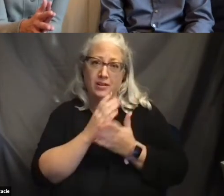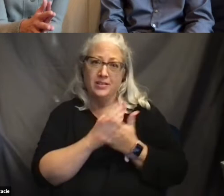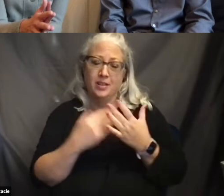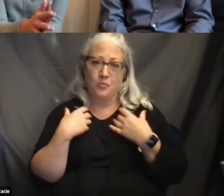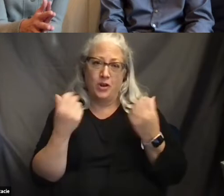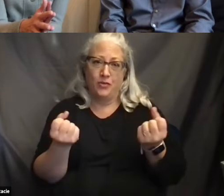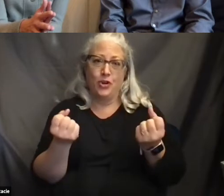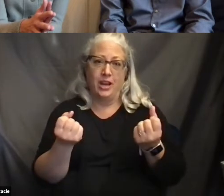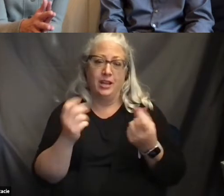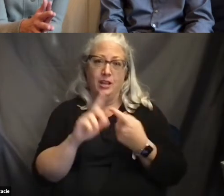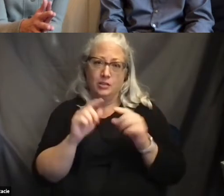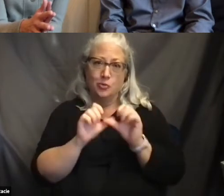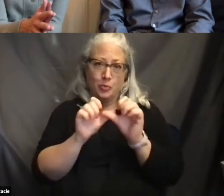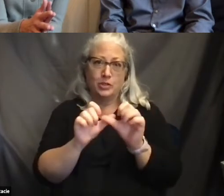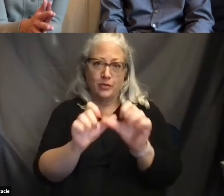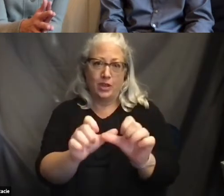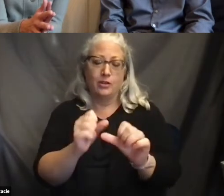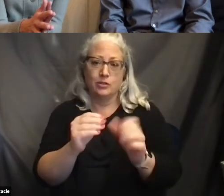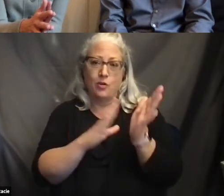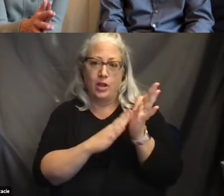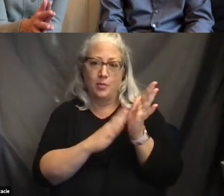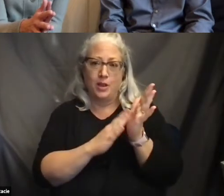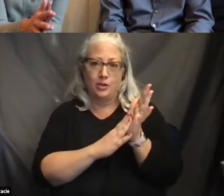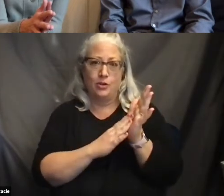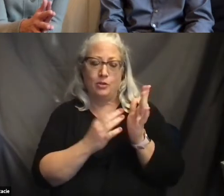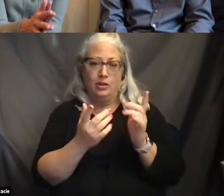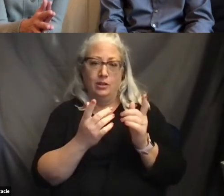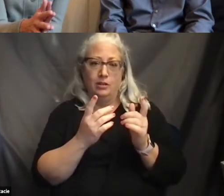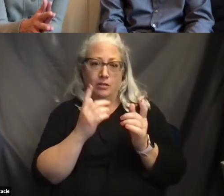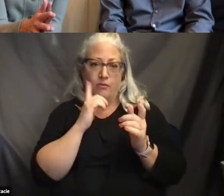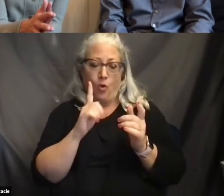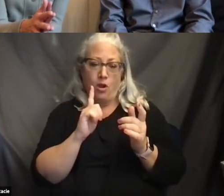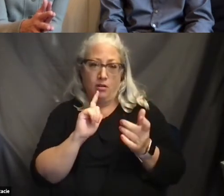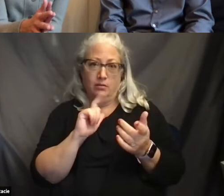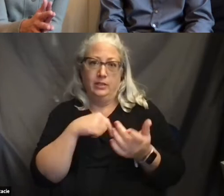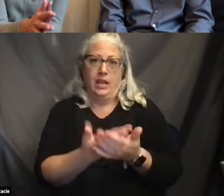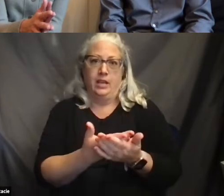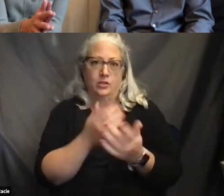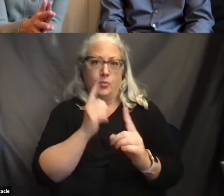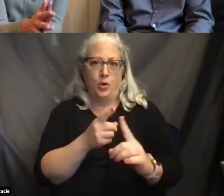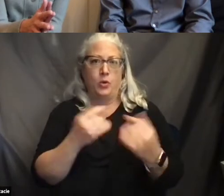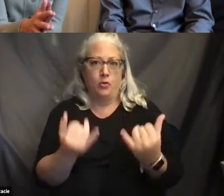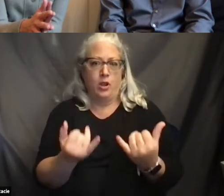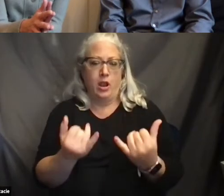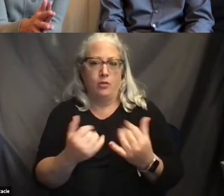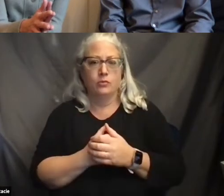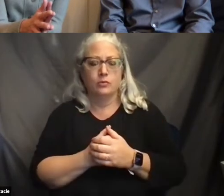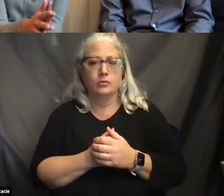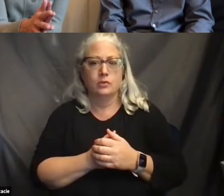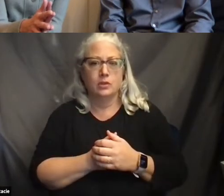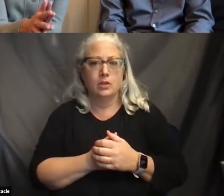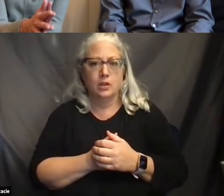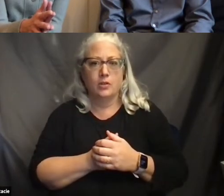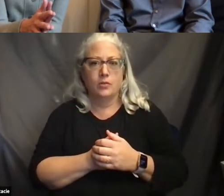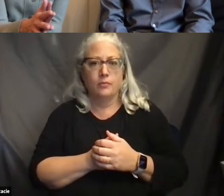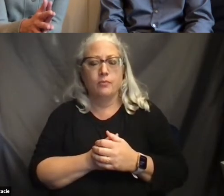persevere. So I commend you for getting, you know, to the point that you're at right now. Are there, you know, just keeping in mind that there